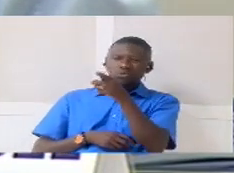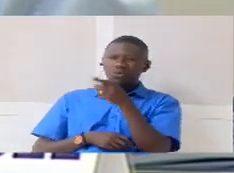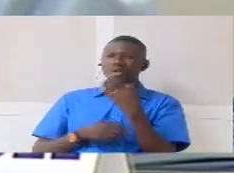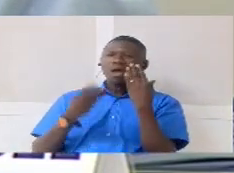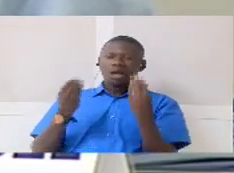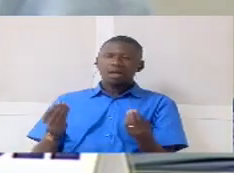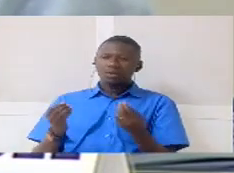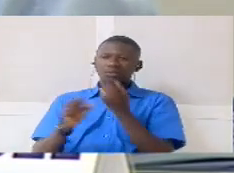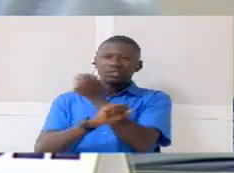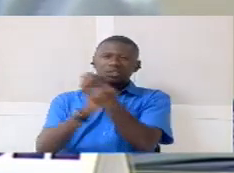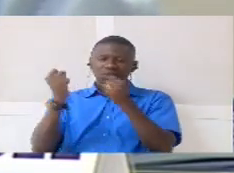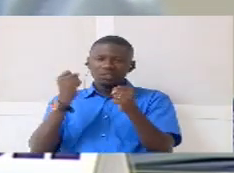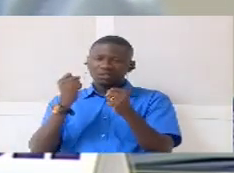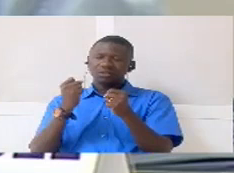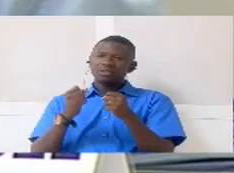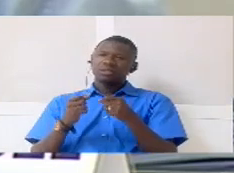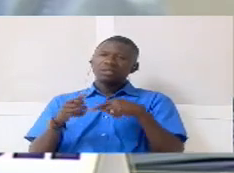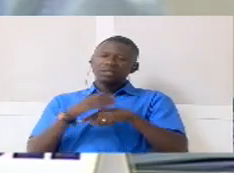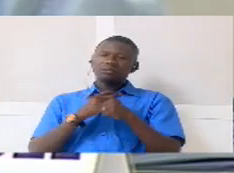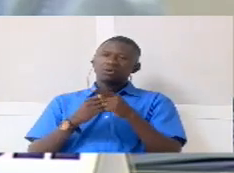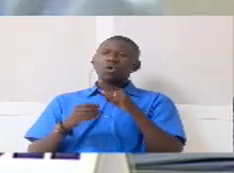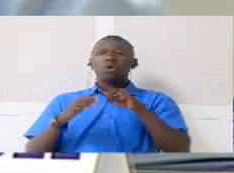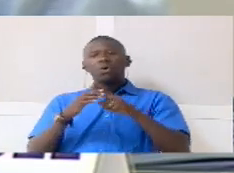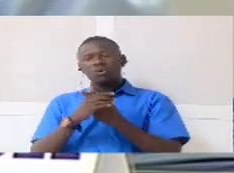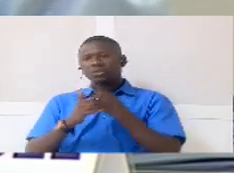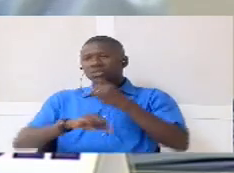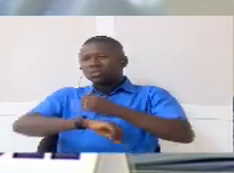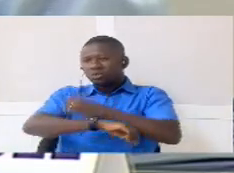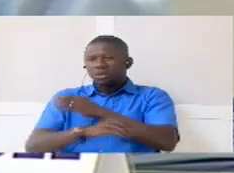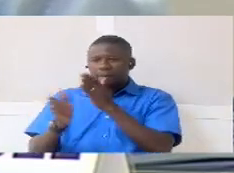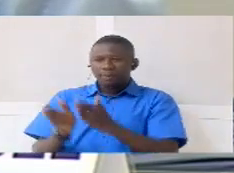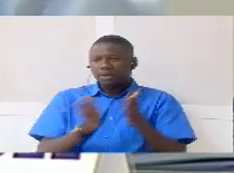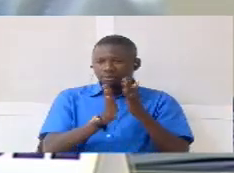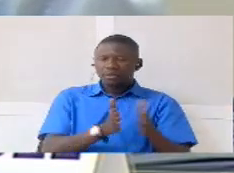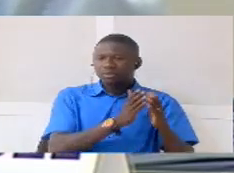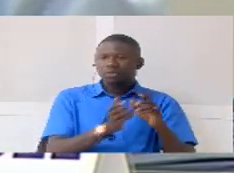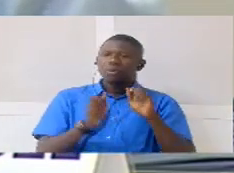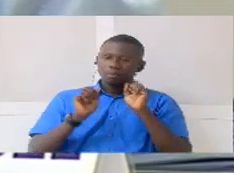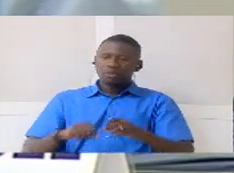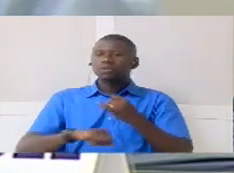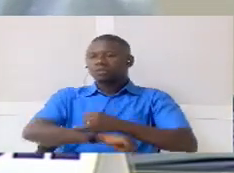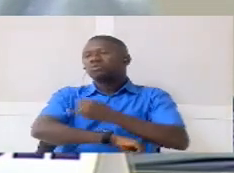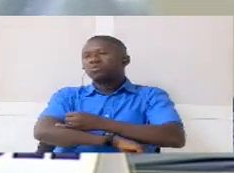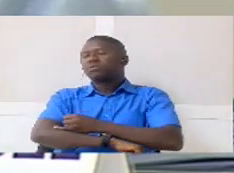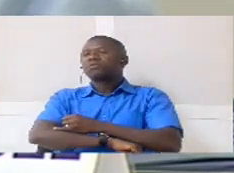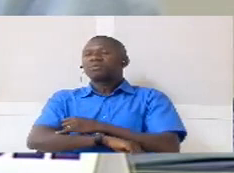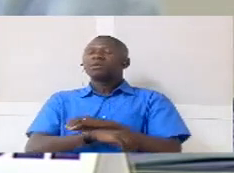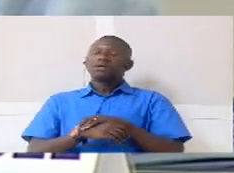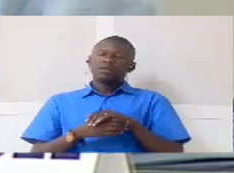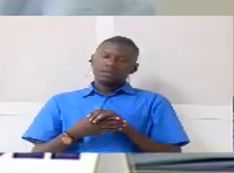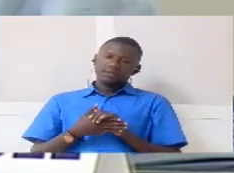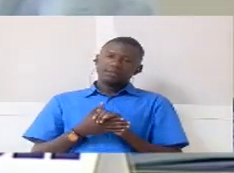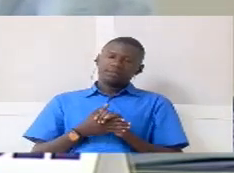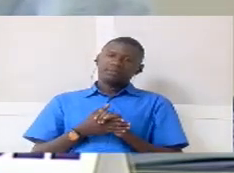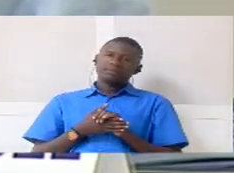in the prison or the institutional arrangements could be improved. And for that, you can take your time and send us